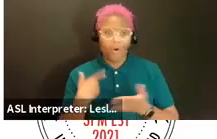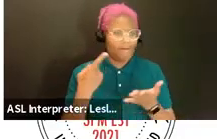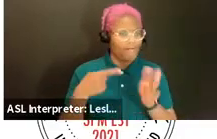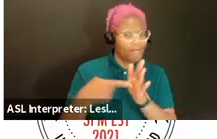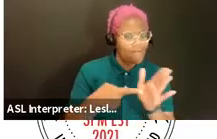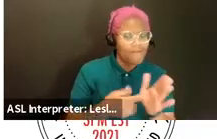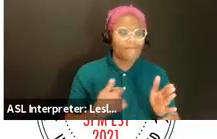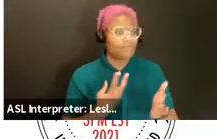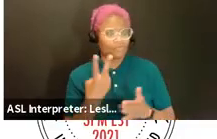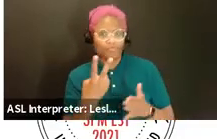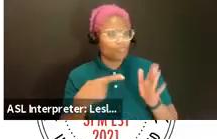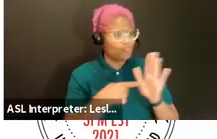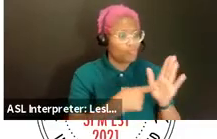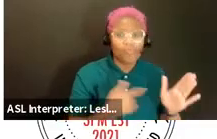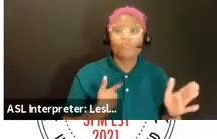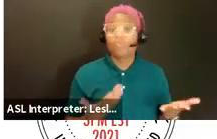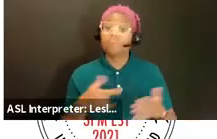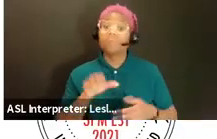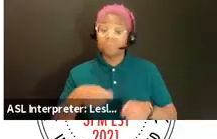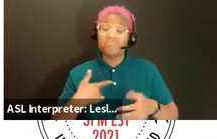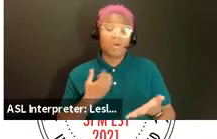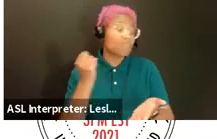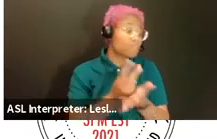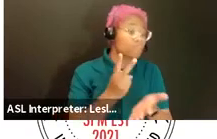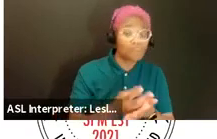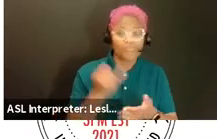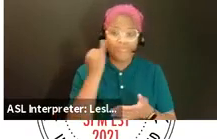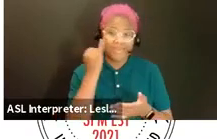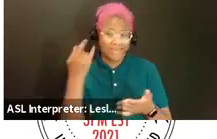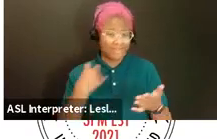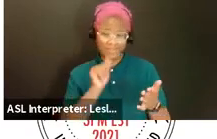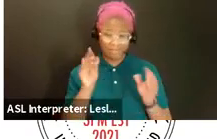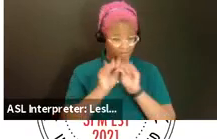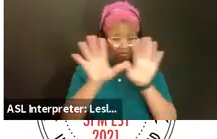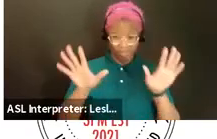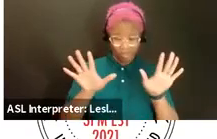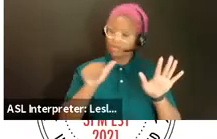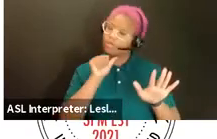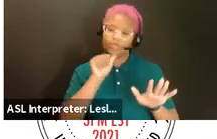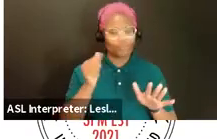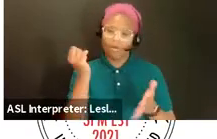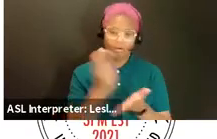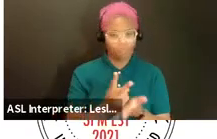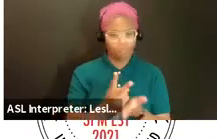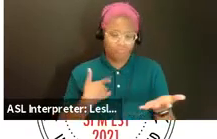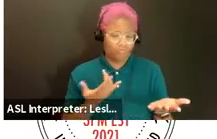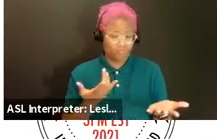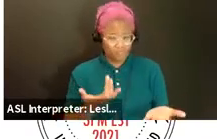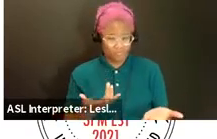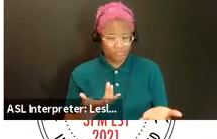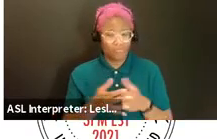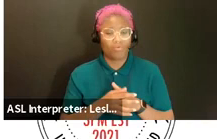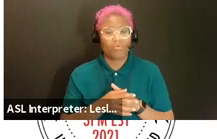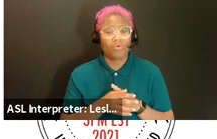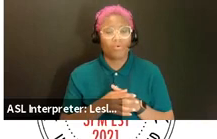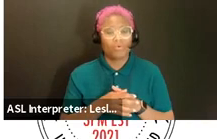be approved. And if you don't, or if there's some ambiguity, then you're going to get a request for evidence or a denial. So I think that,